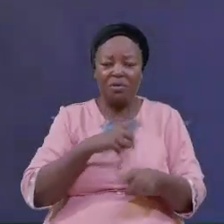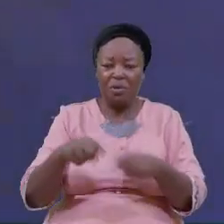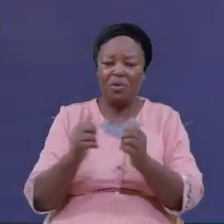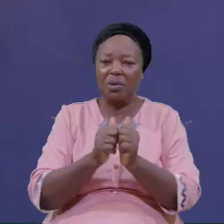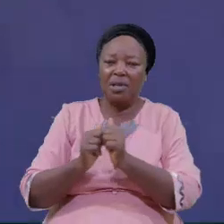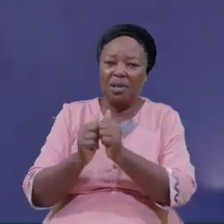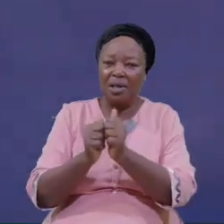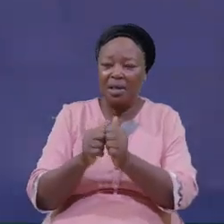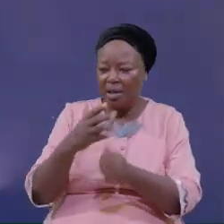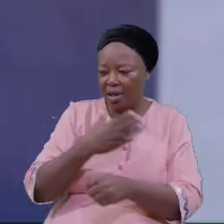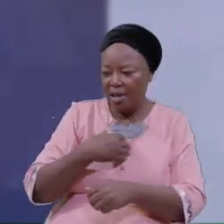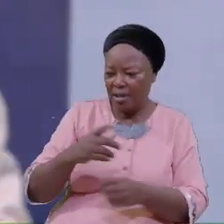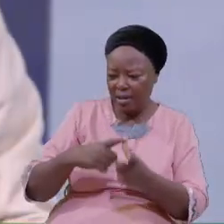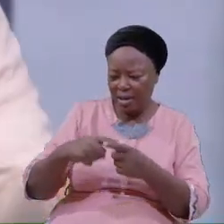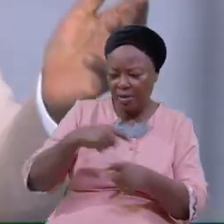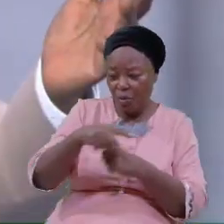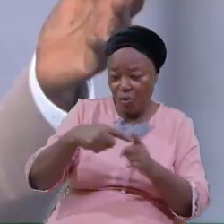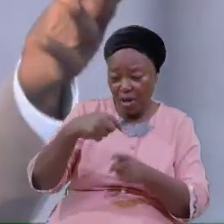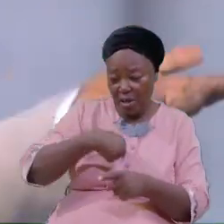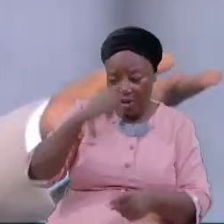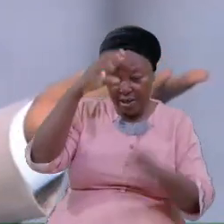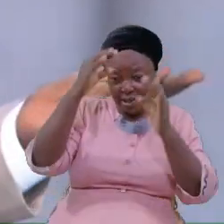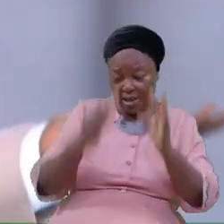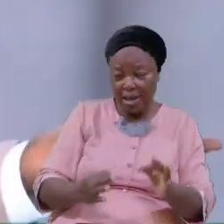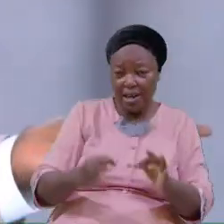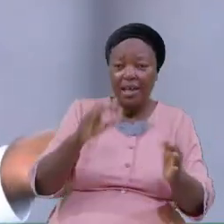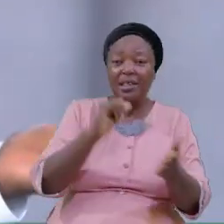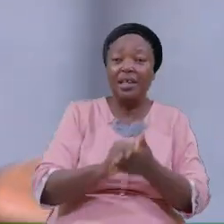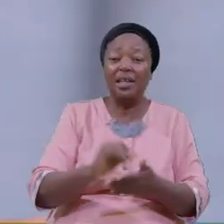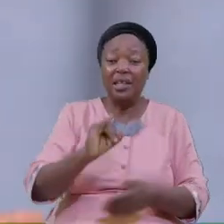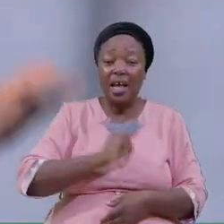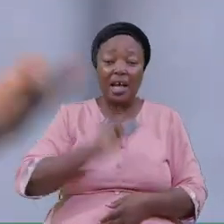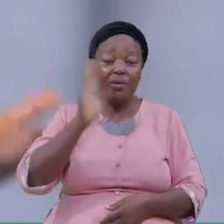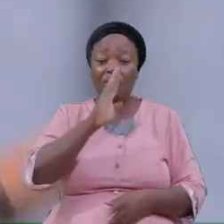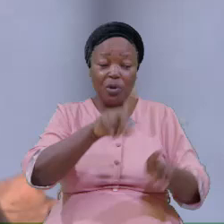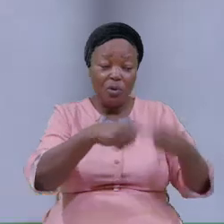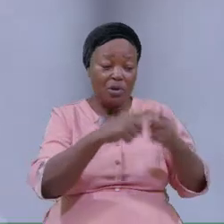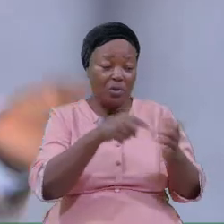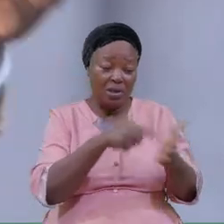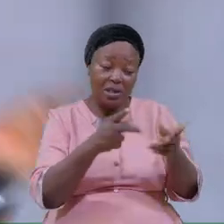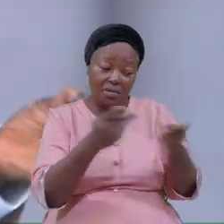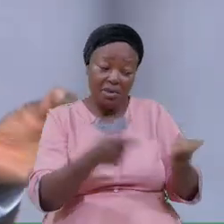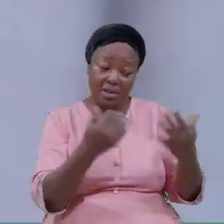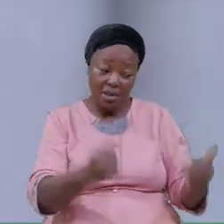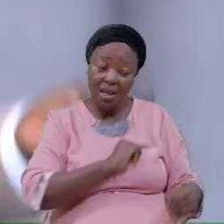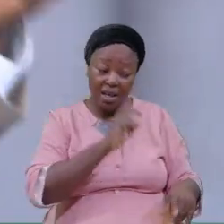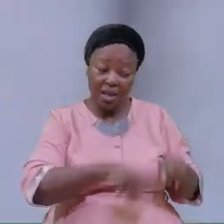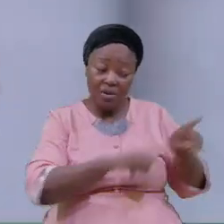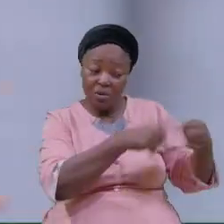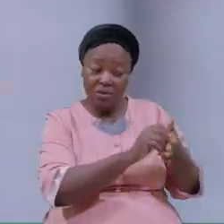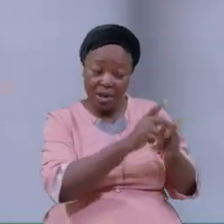And when I decided I will be going to this place now, I had